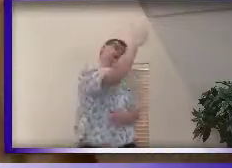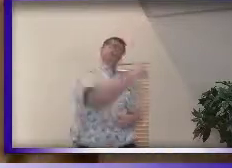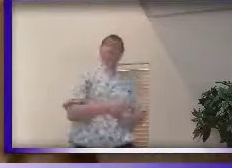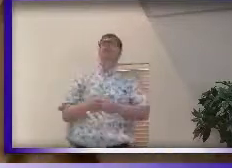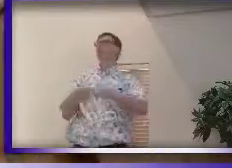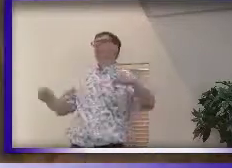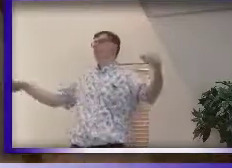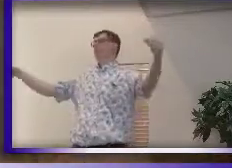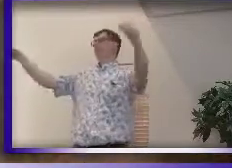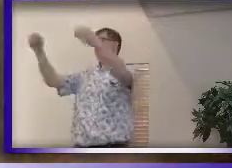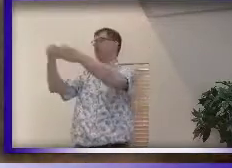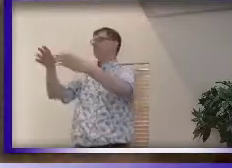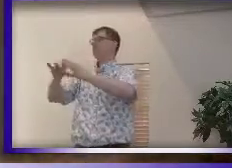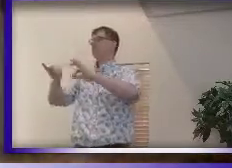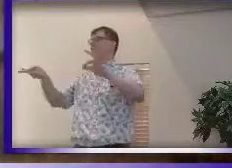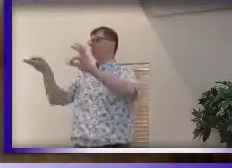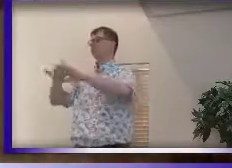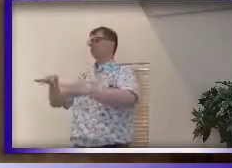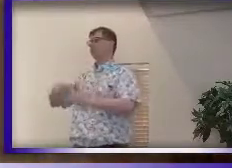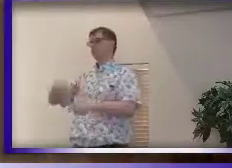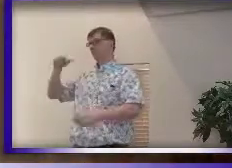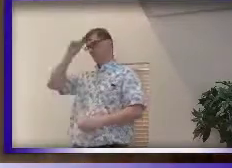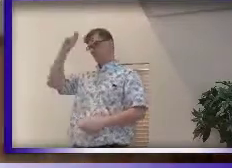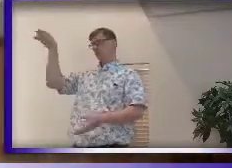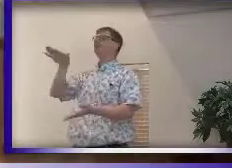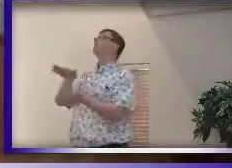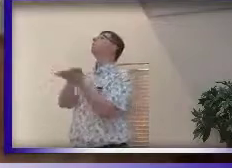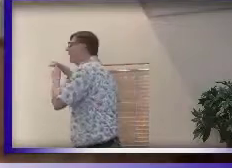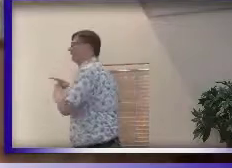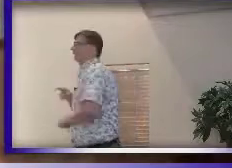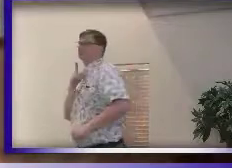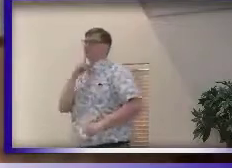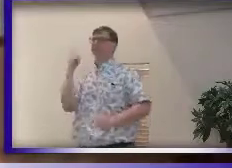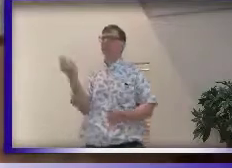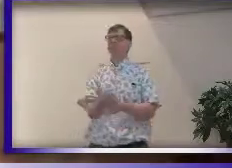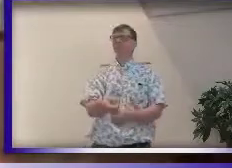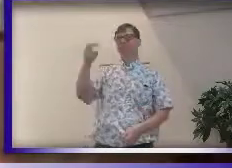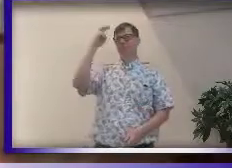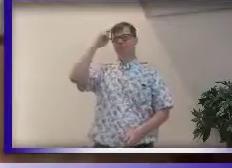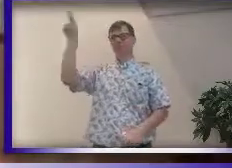no, honey, you don't think stuff is funny, and God thinks you are.